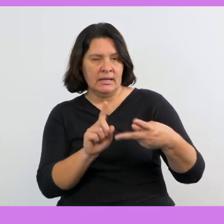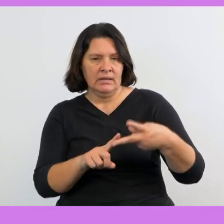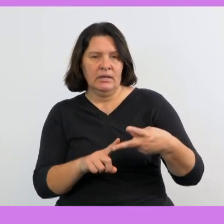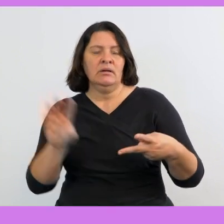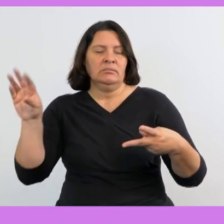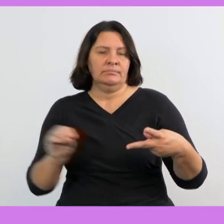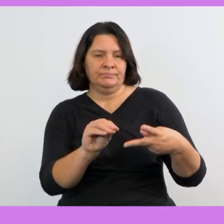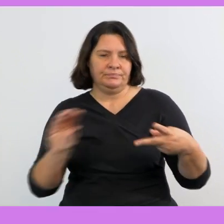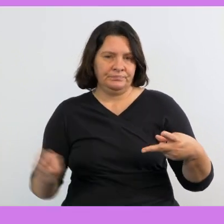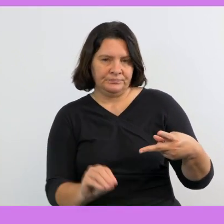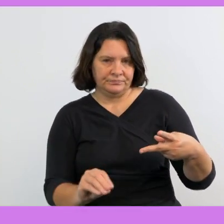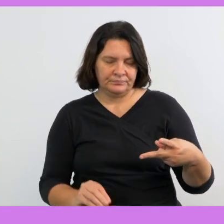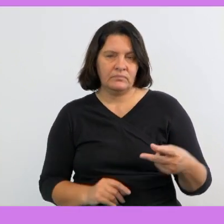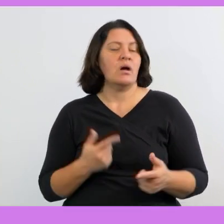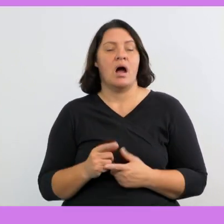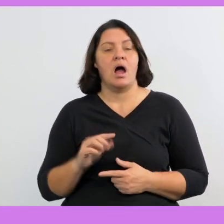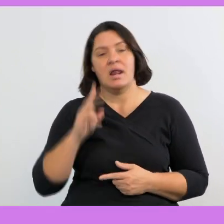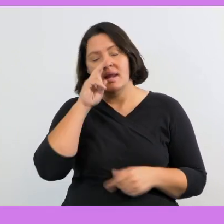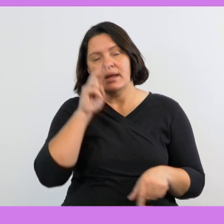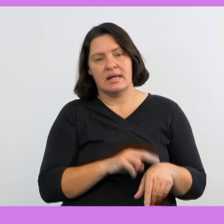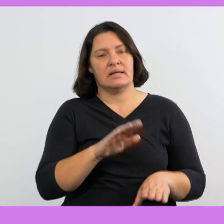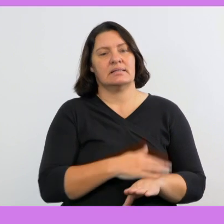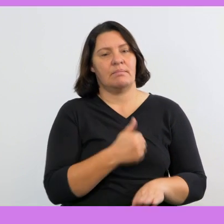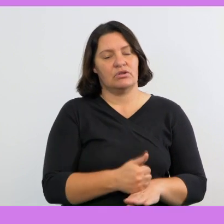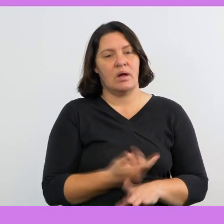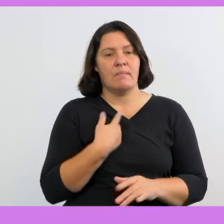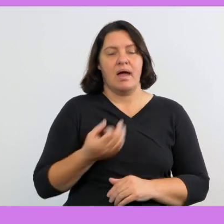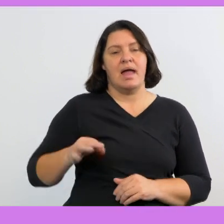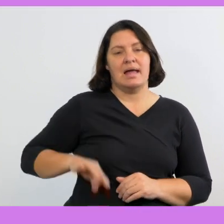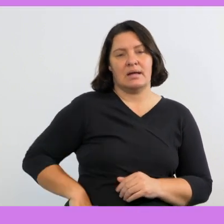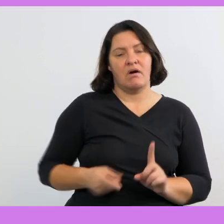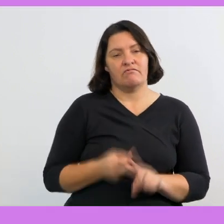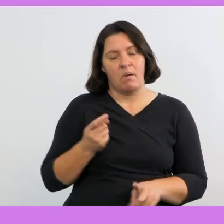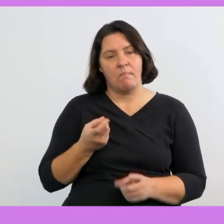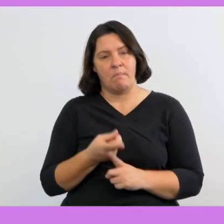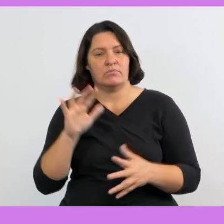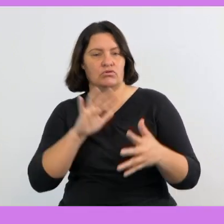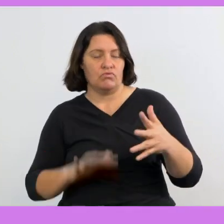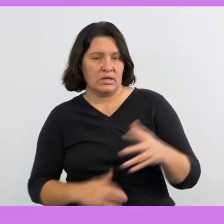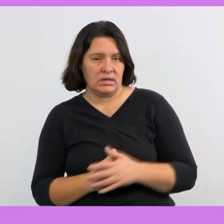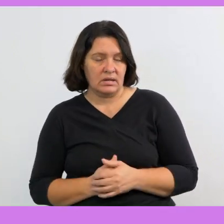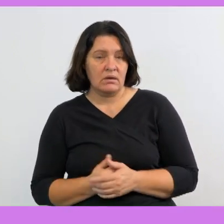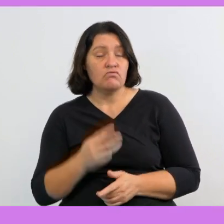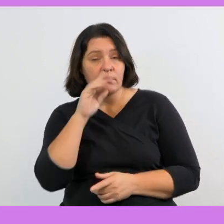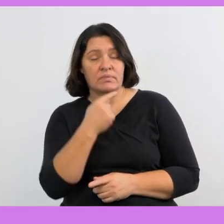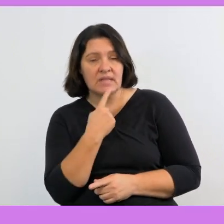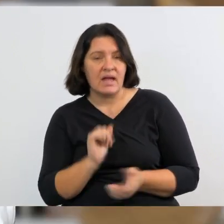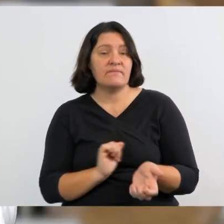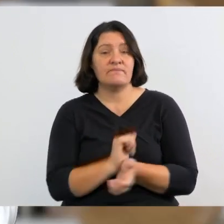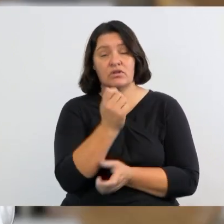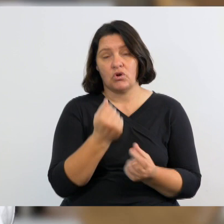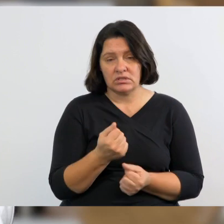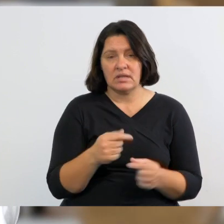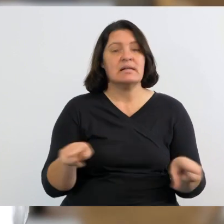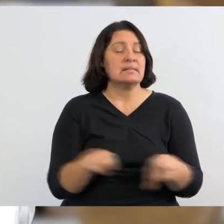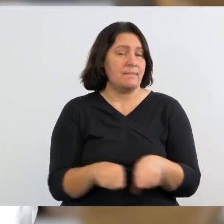all, I need to establish what is my income from the given scenario. Remember, we are saying the fixed cost is the same irrespective of the number